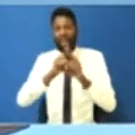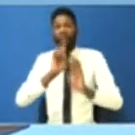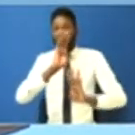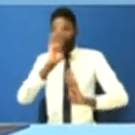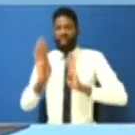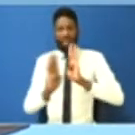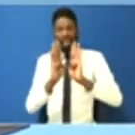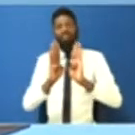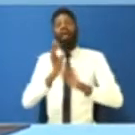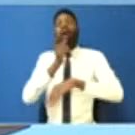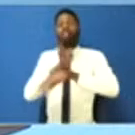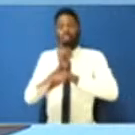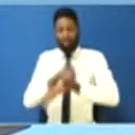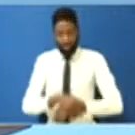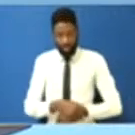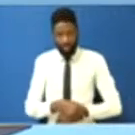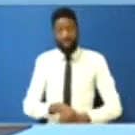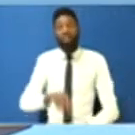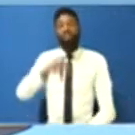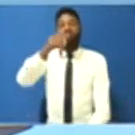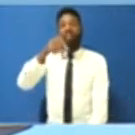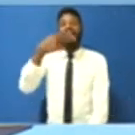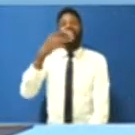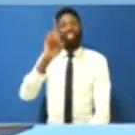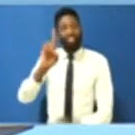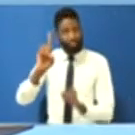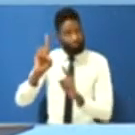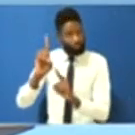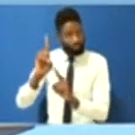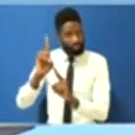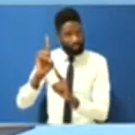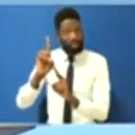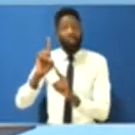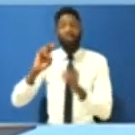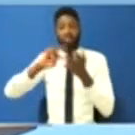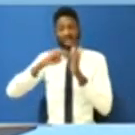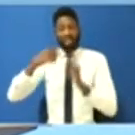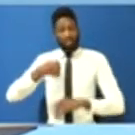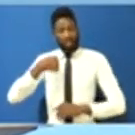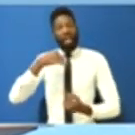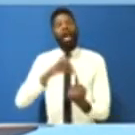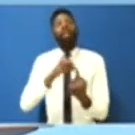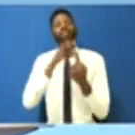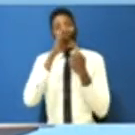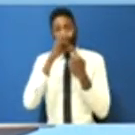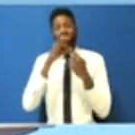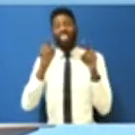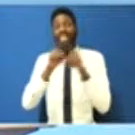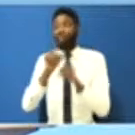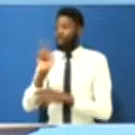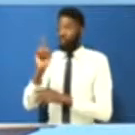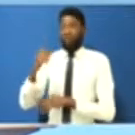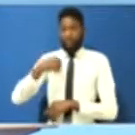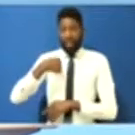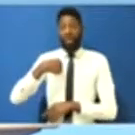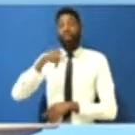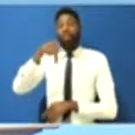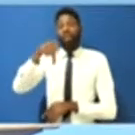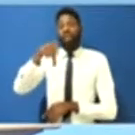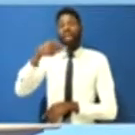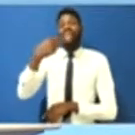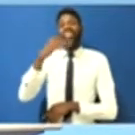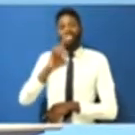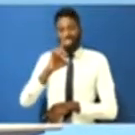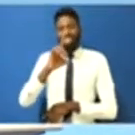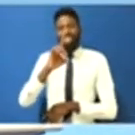that is what we call a phd that sets me apart a nairobi i bring a phd attitude to the